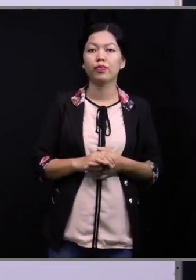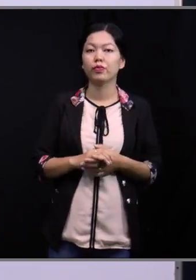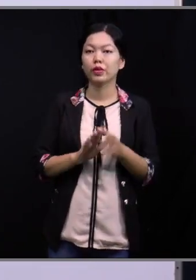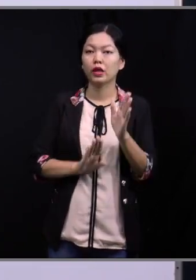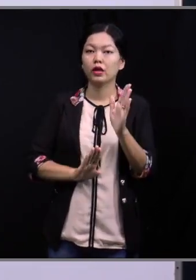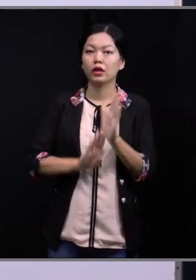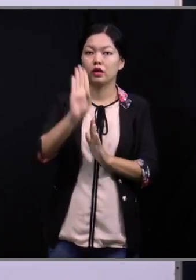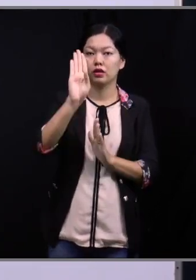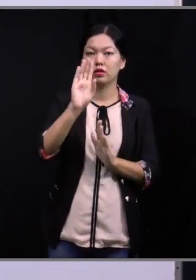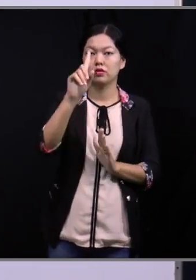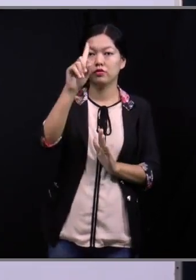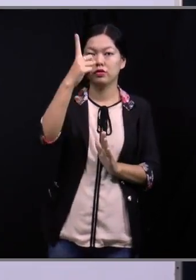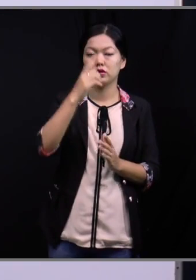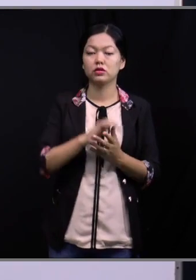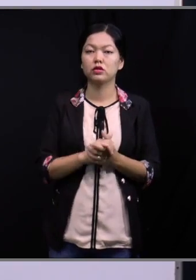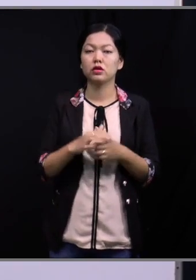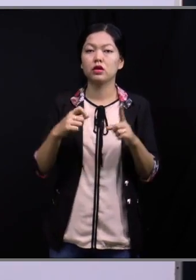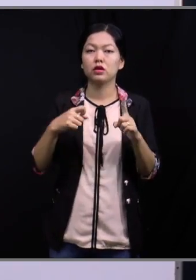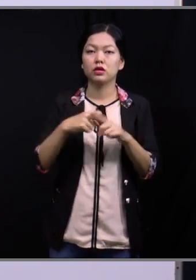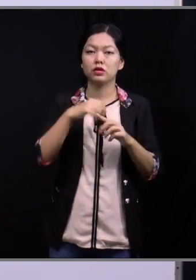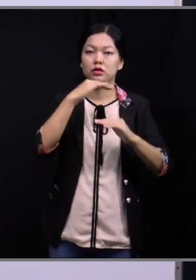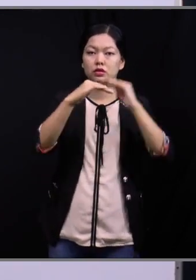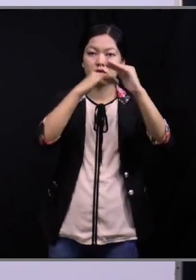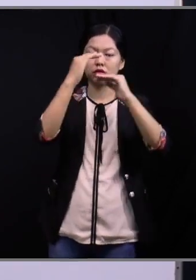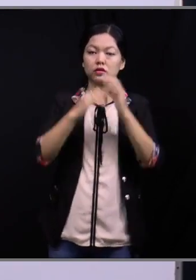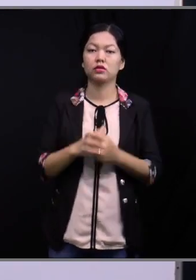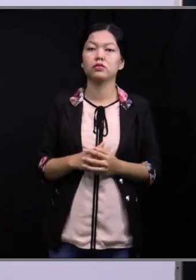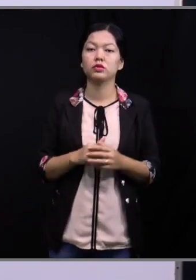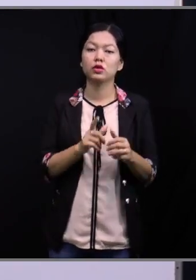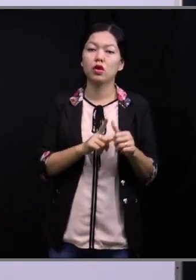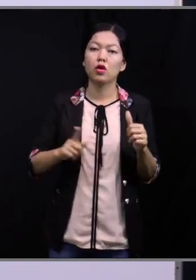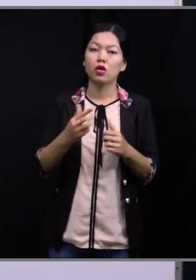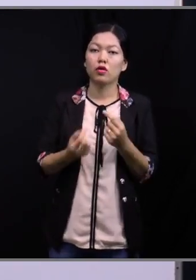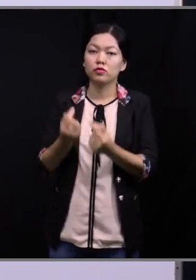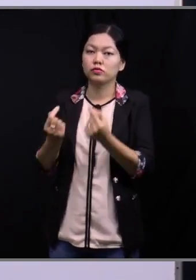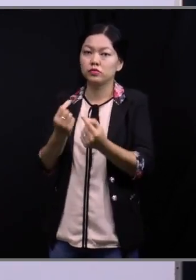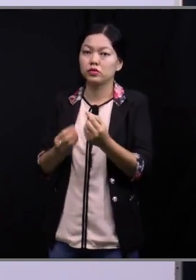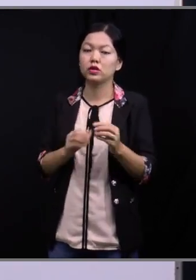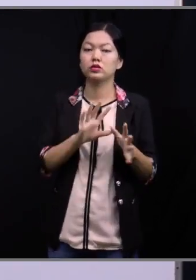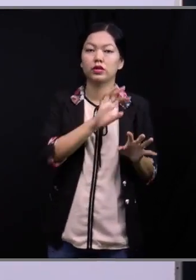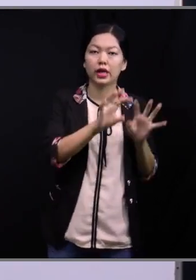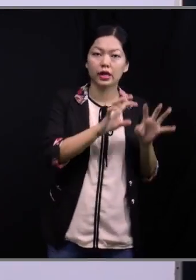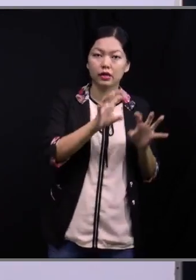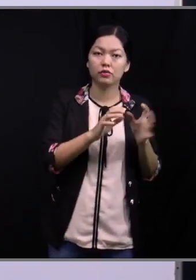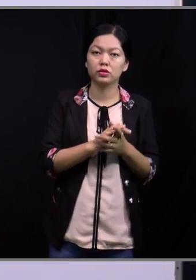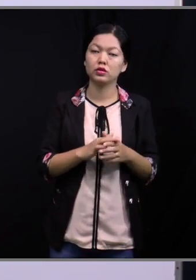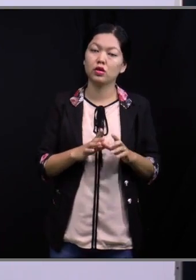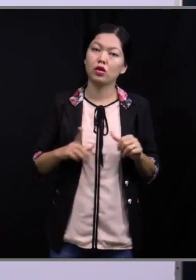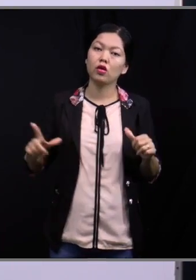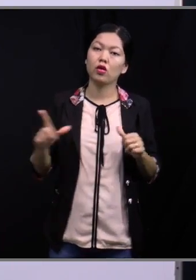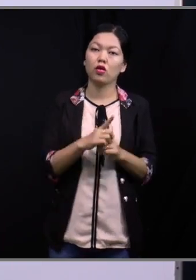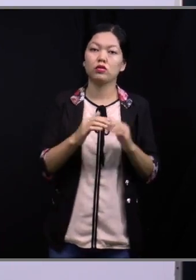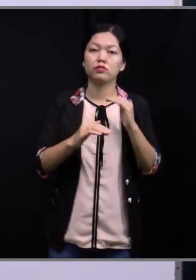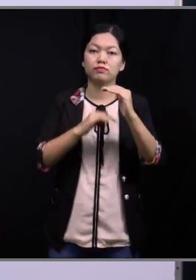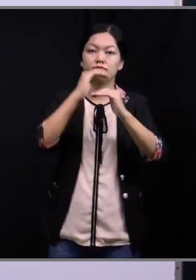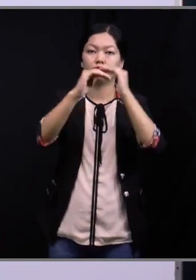taxonomic category is the kingdom, and all the plants have been placed under the kingdom Plantia, and all the animals have been placed